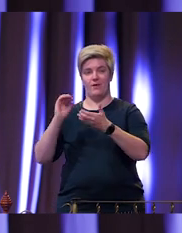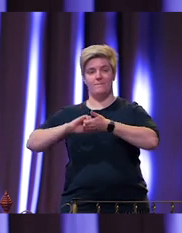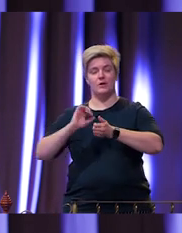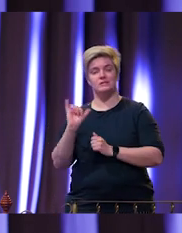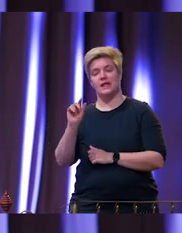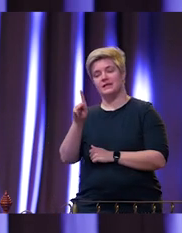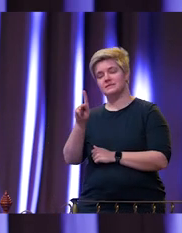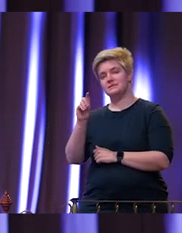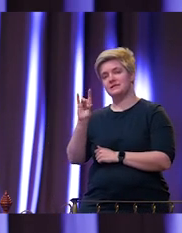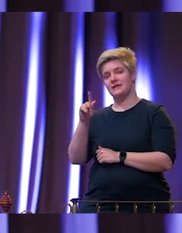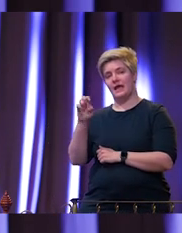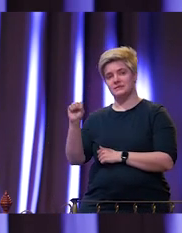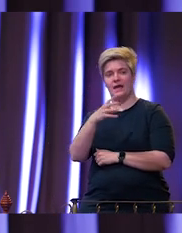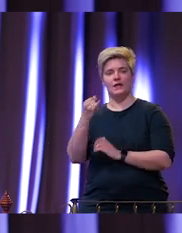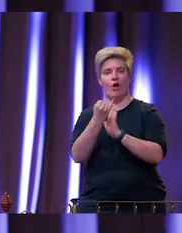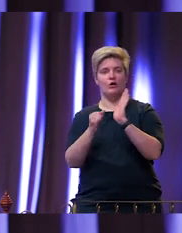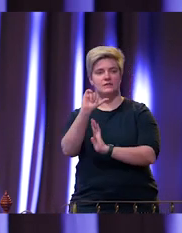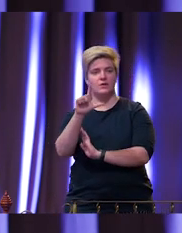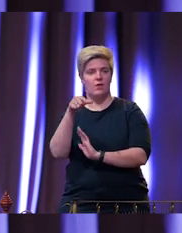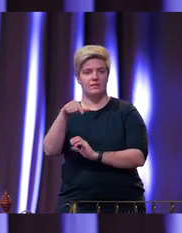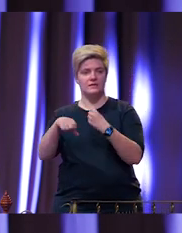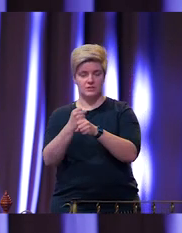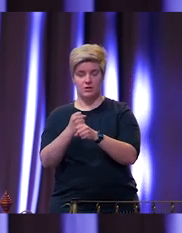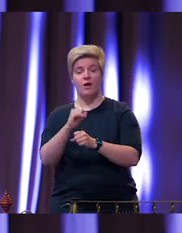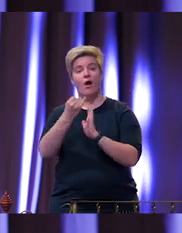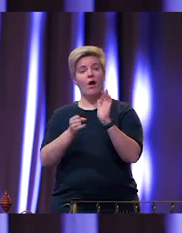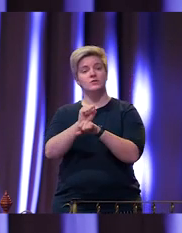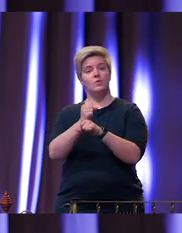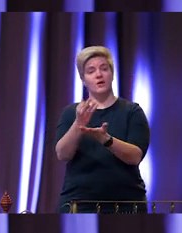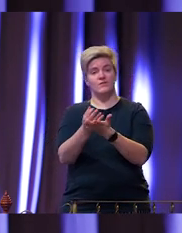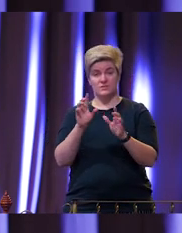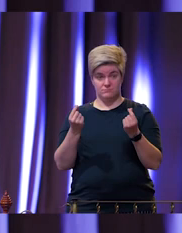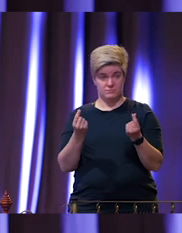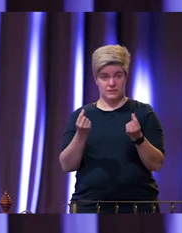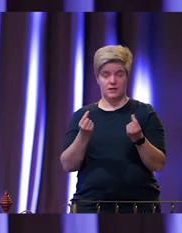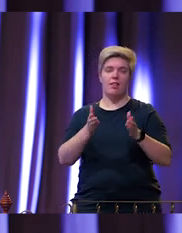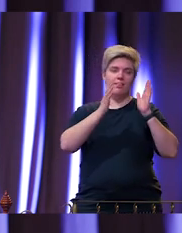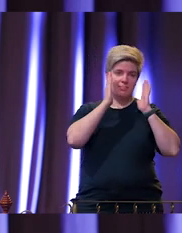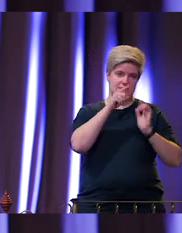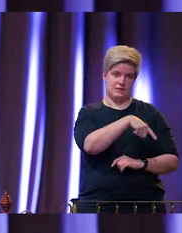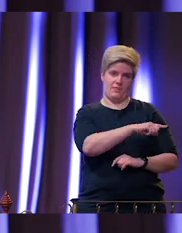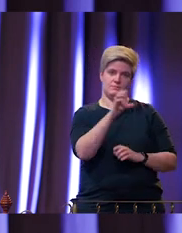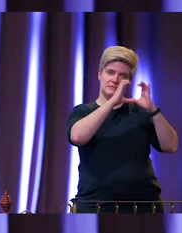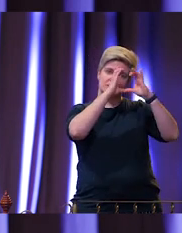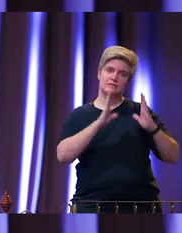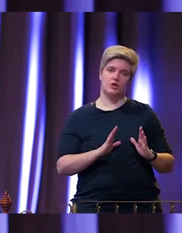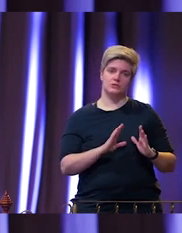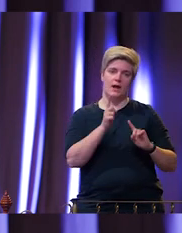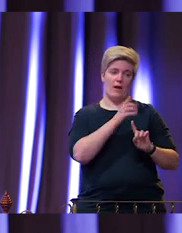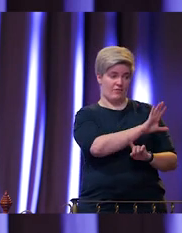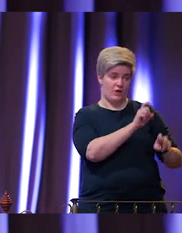Alliance Illinois is here. But what Arts Work Fund did is really listen to grant seekers about the needs, and